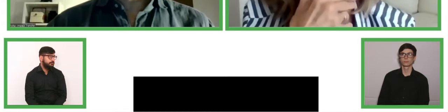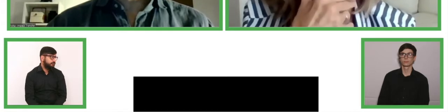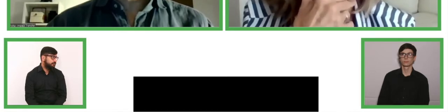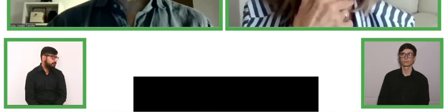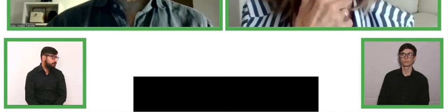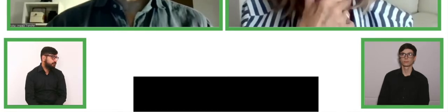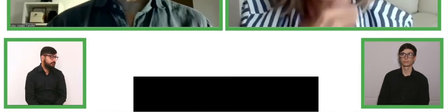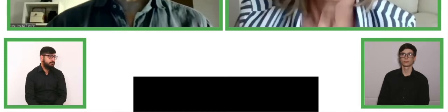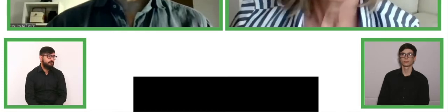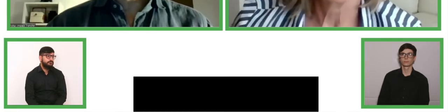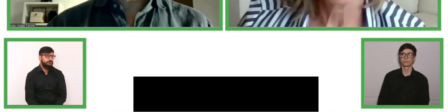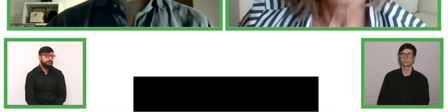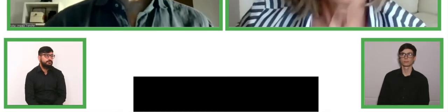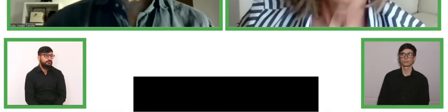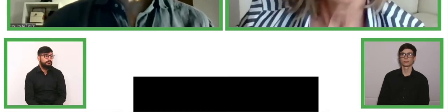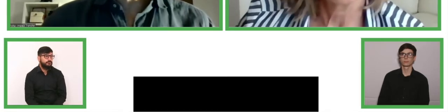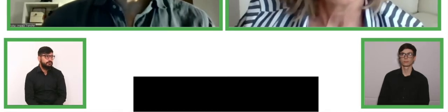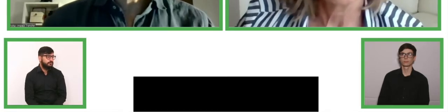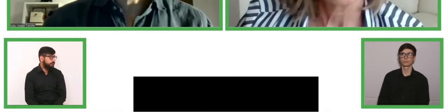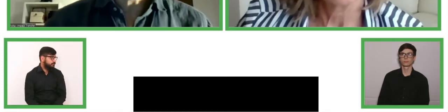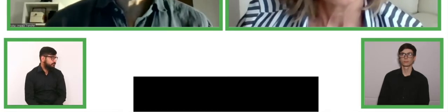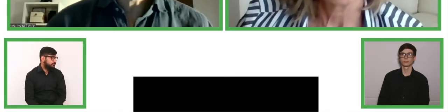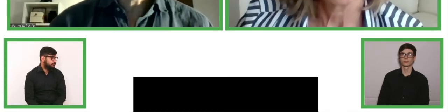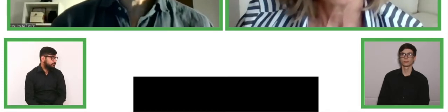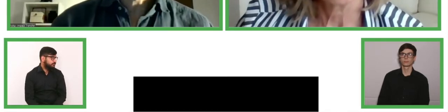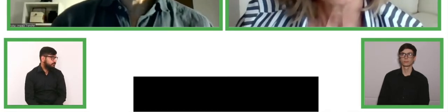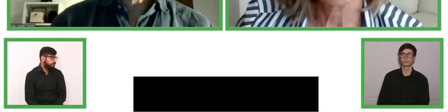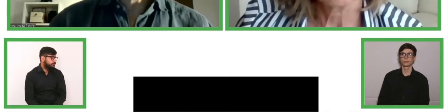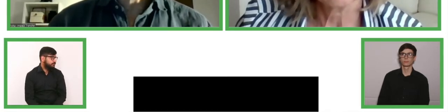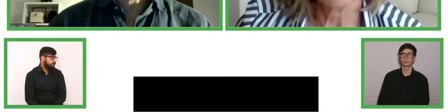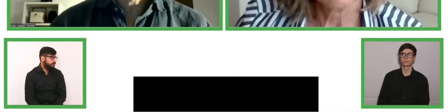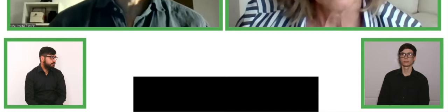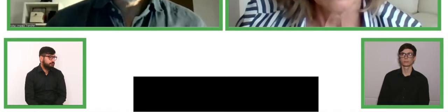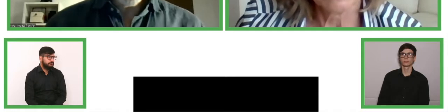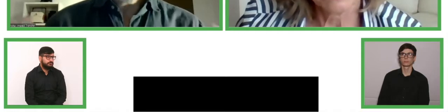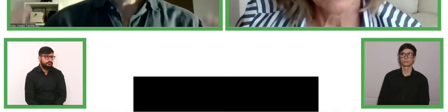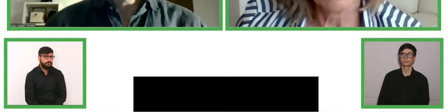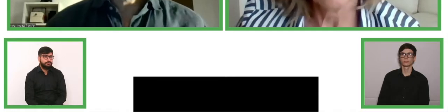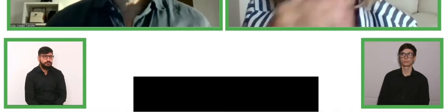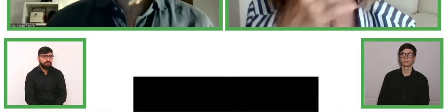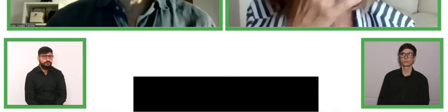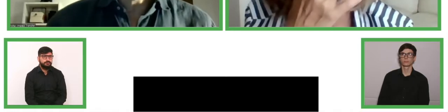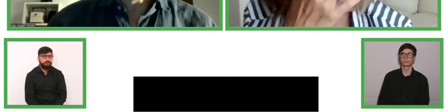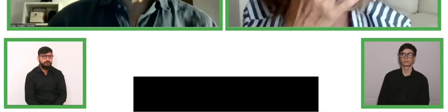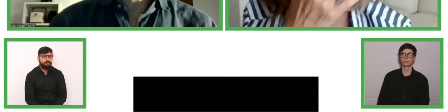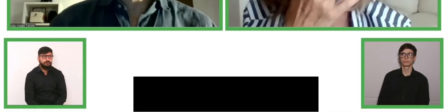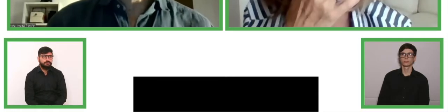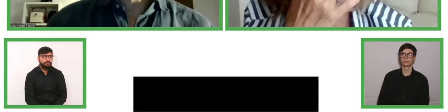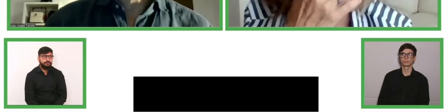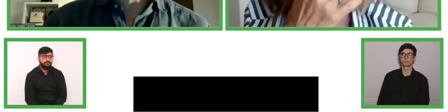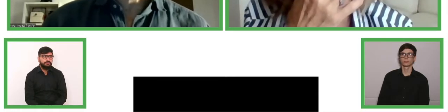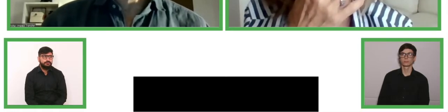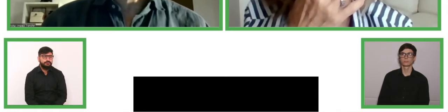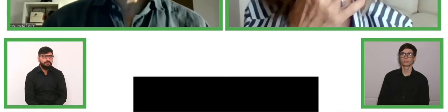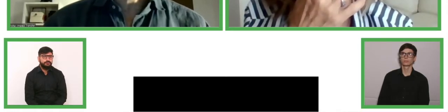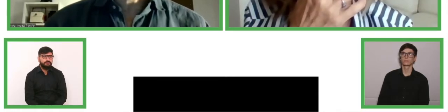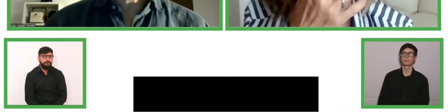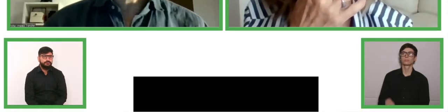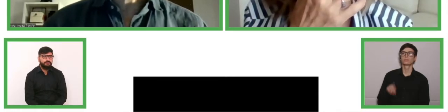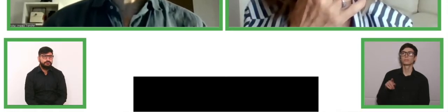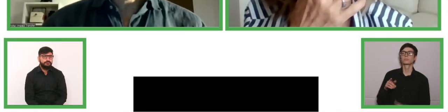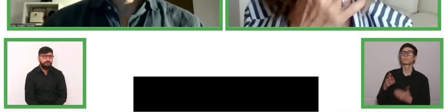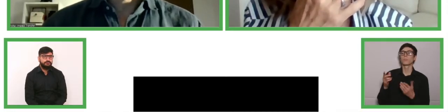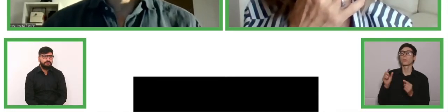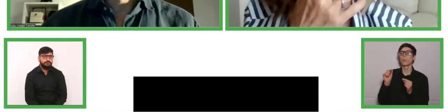No. All good. I was just offering a bit of time to the audience to reflect on all the information they got and start connecting with